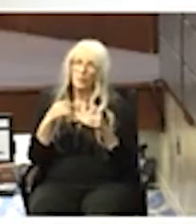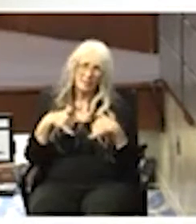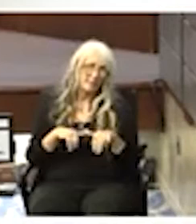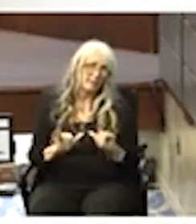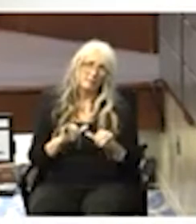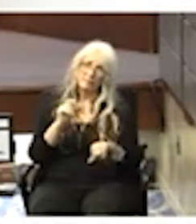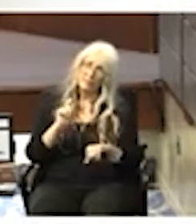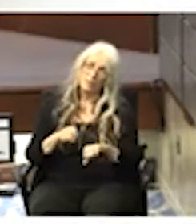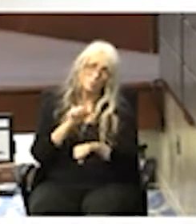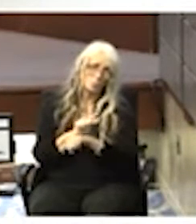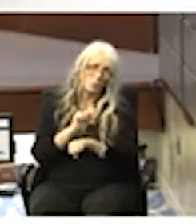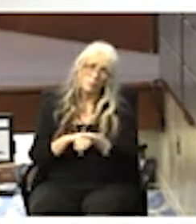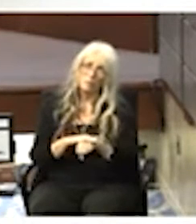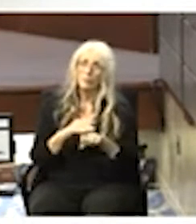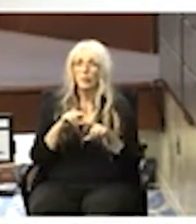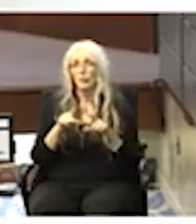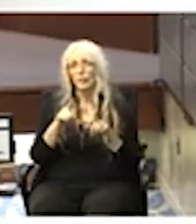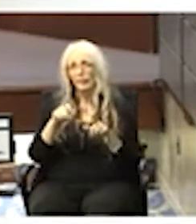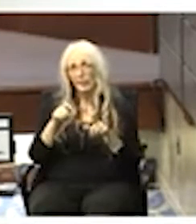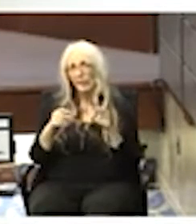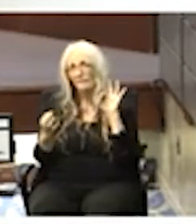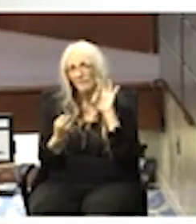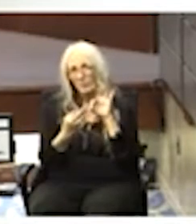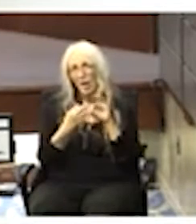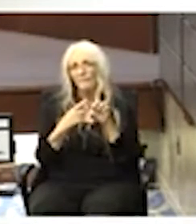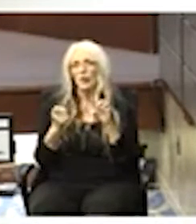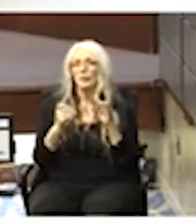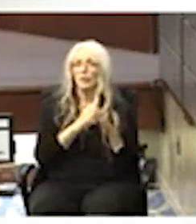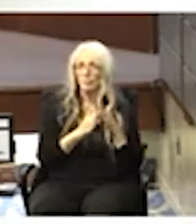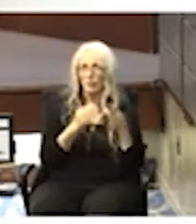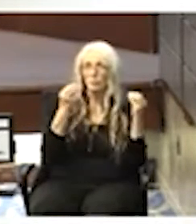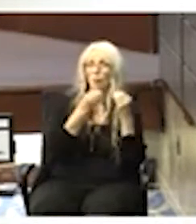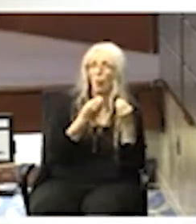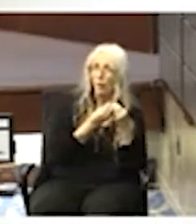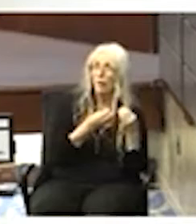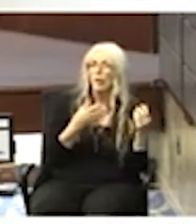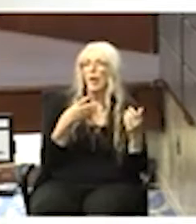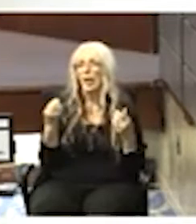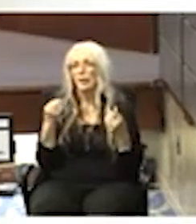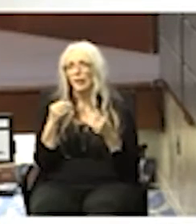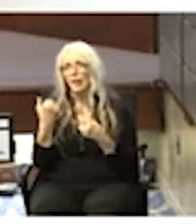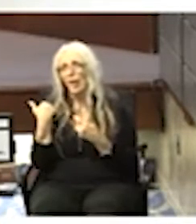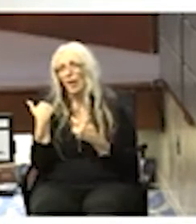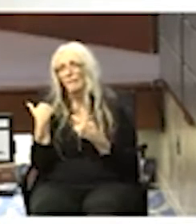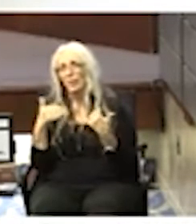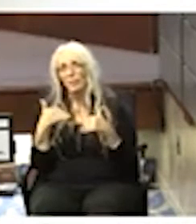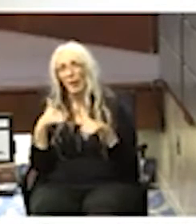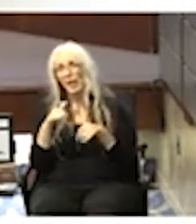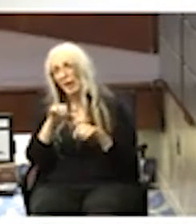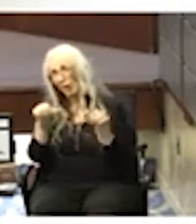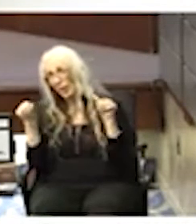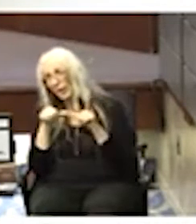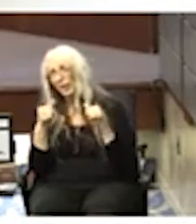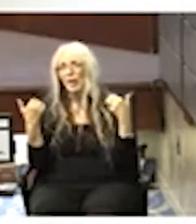an additional community feedback needed, but the idea of having an activation motion zone, of having a nature play zone, the idea of